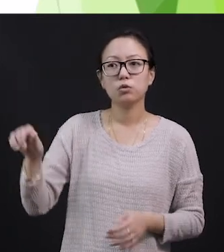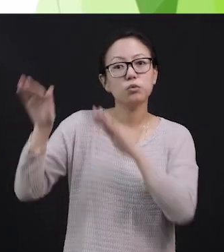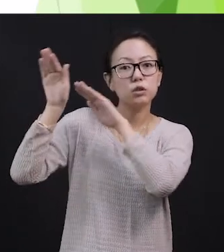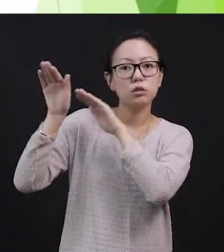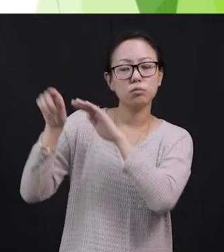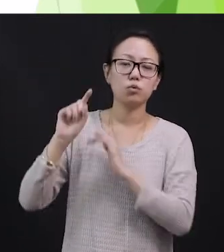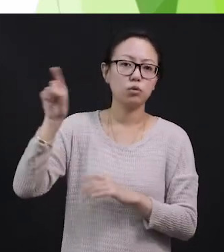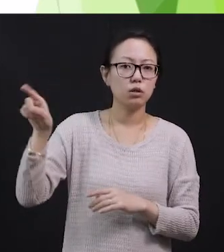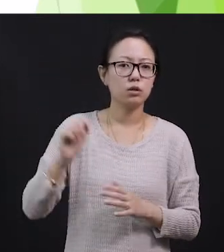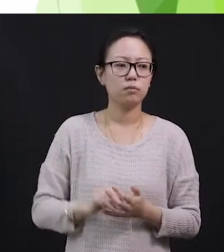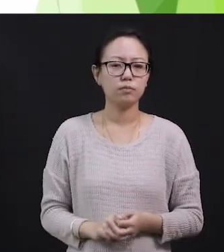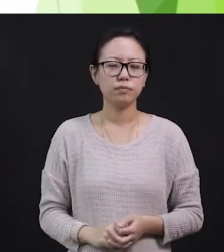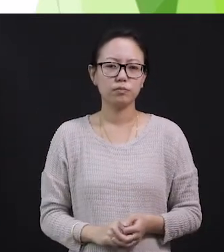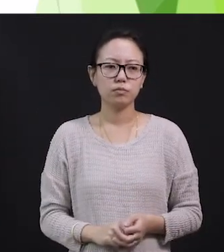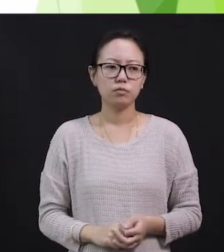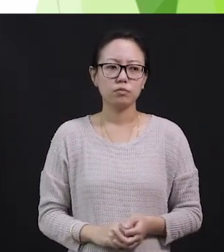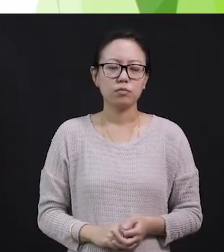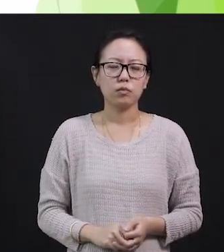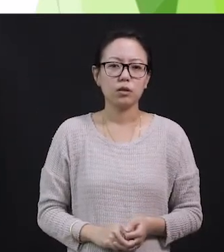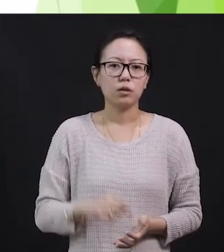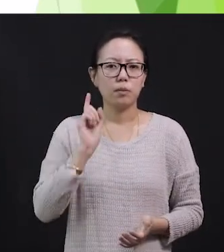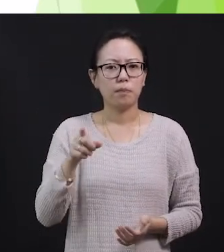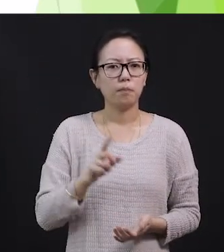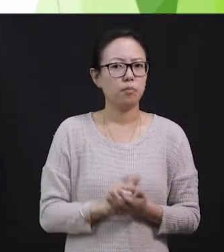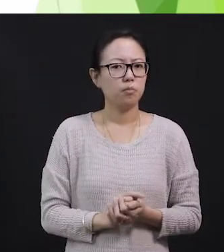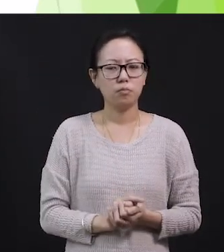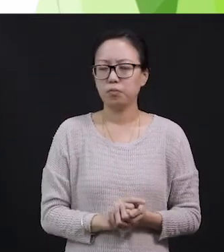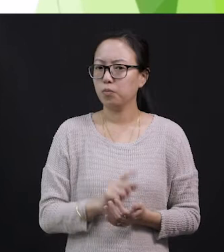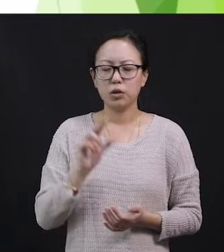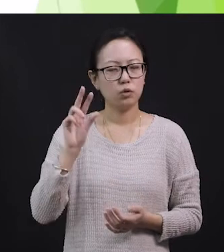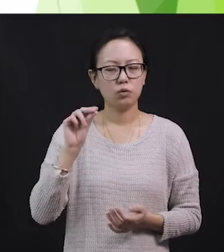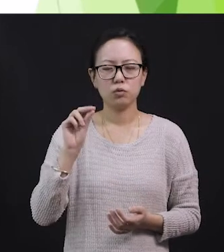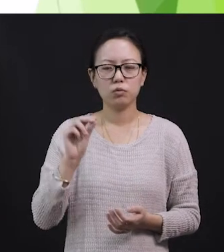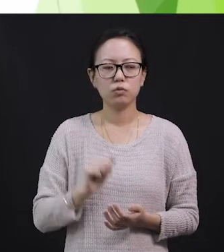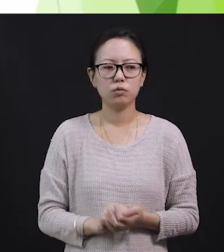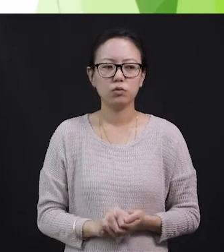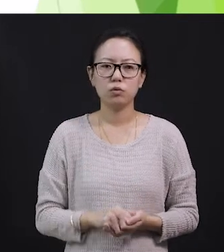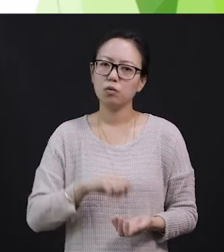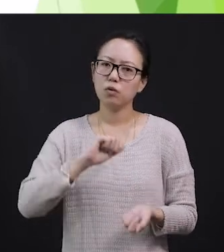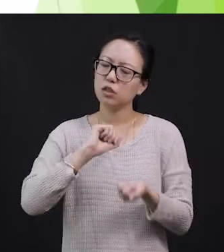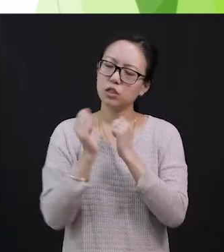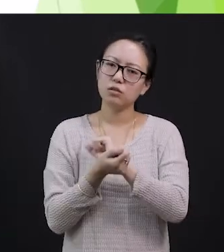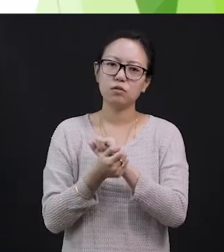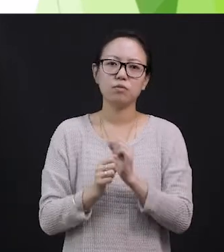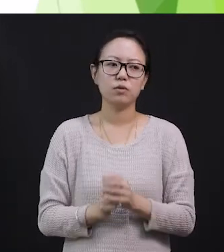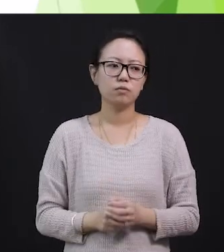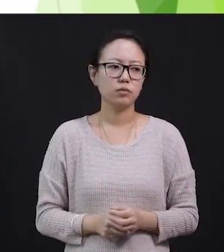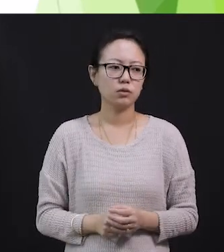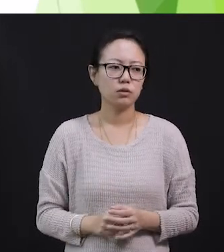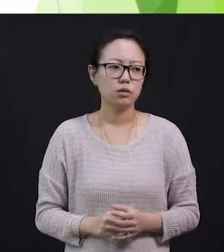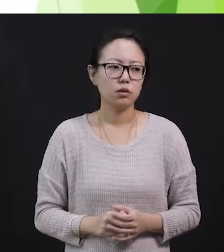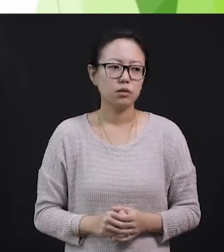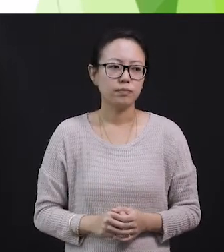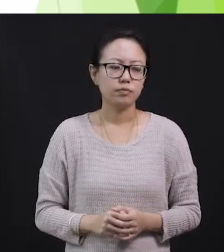Western oriented knowledge. So universities were established under the London examining model in